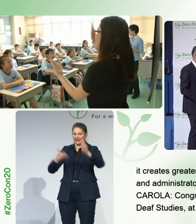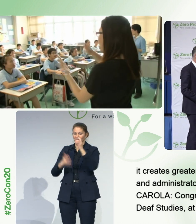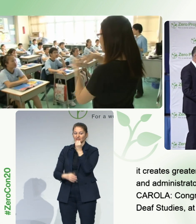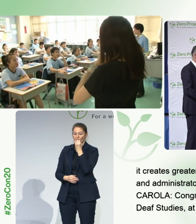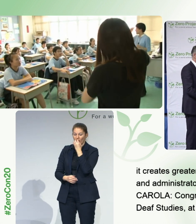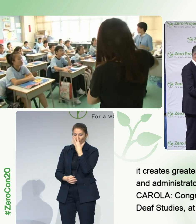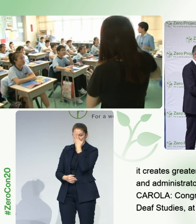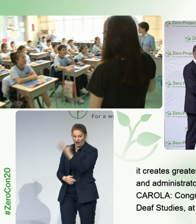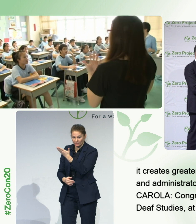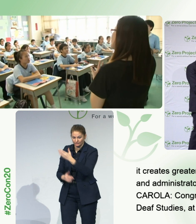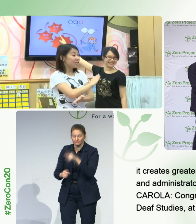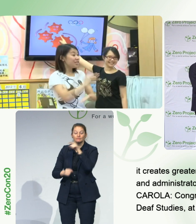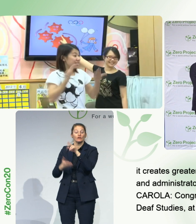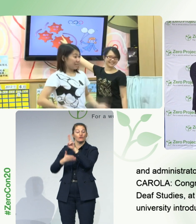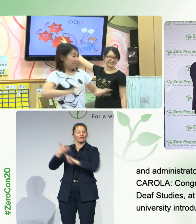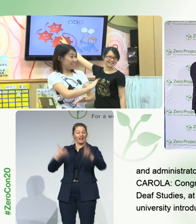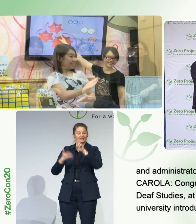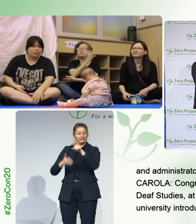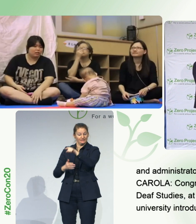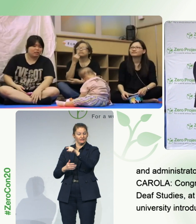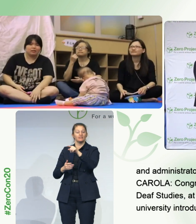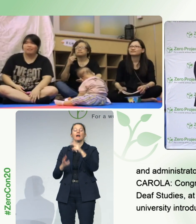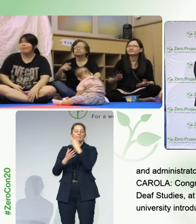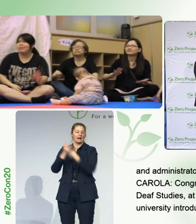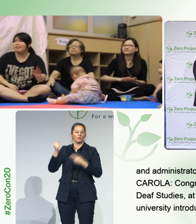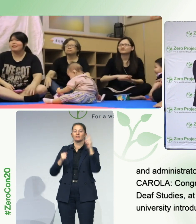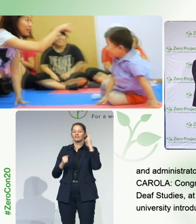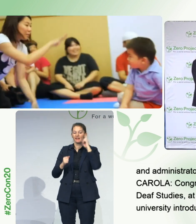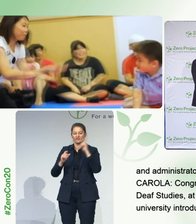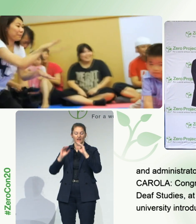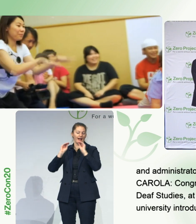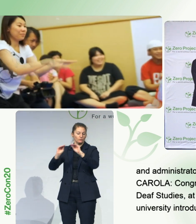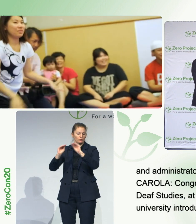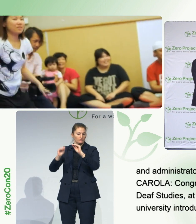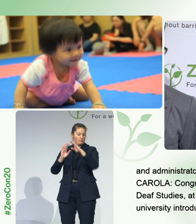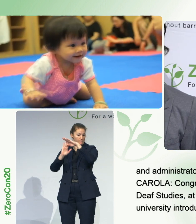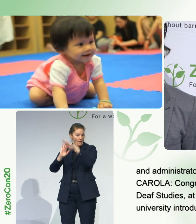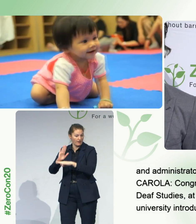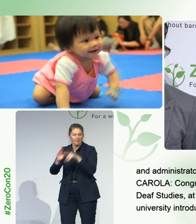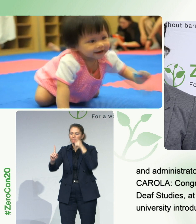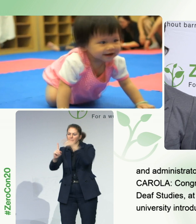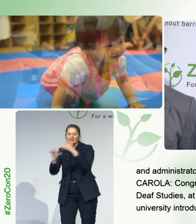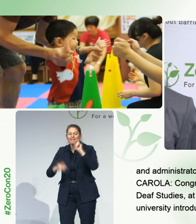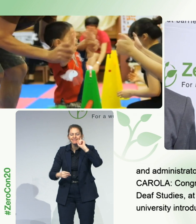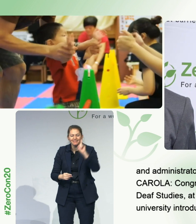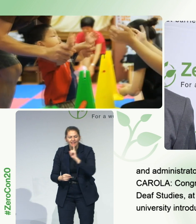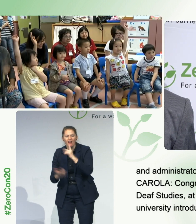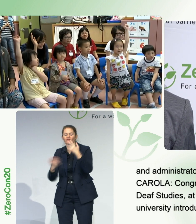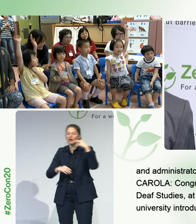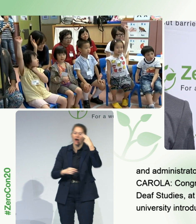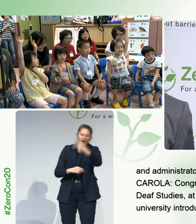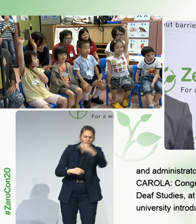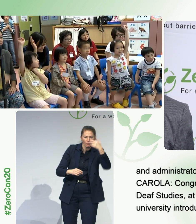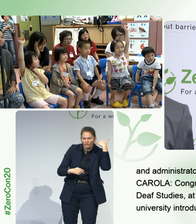bilingual deaf education program targeting deaf and hard of hearing children from infancy to secondary